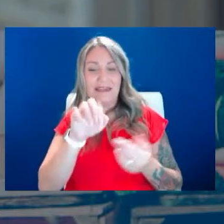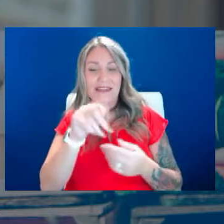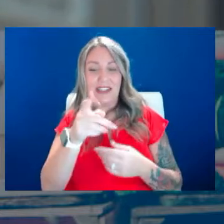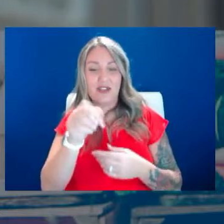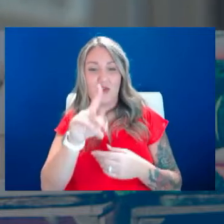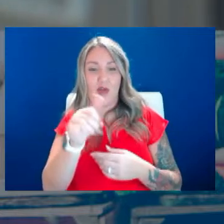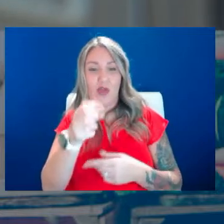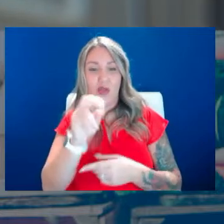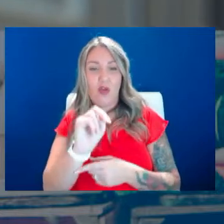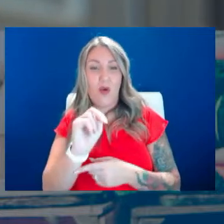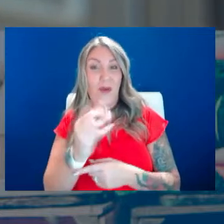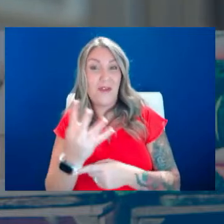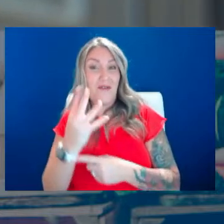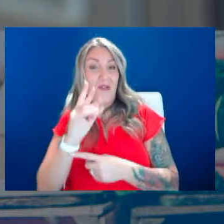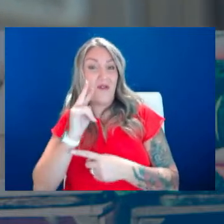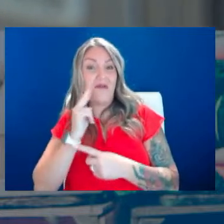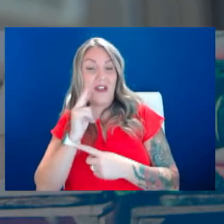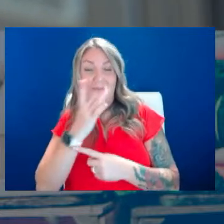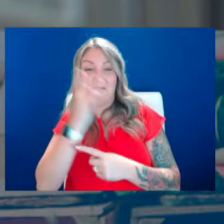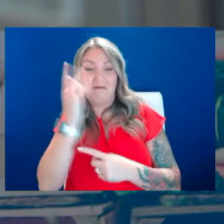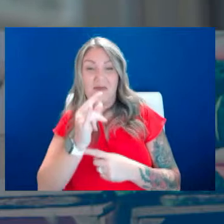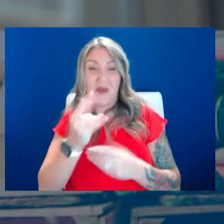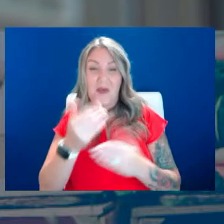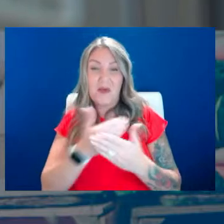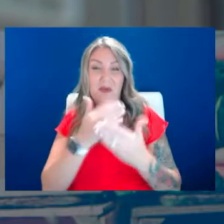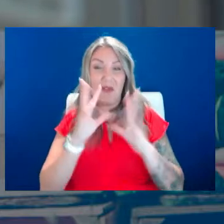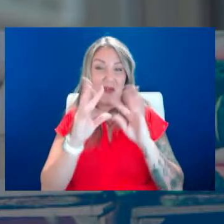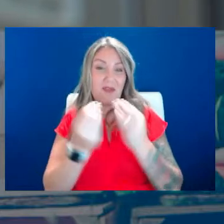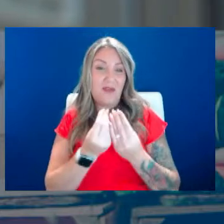Now that looks delicious. This could be a new family favorite. Enjoy.